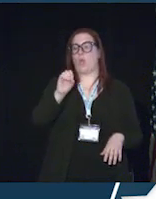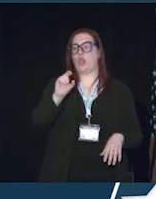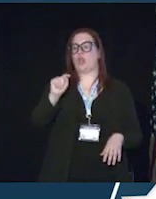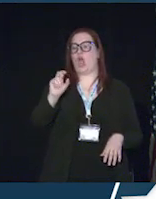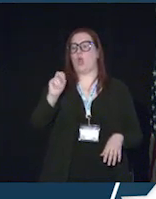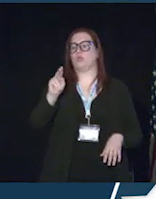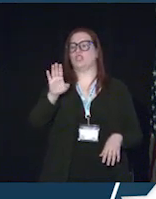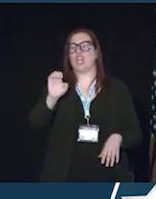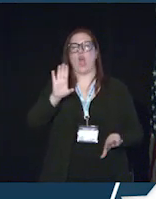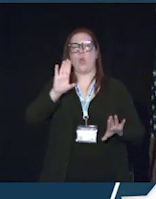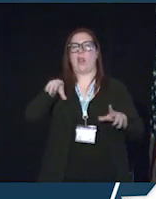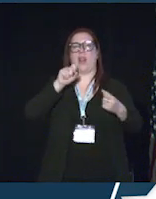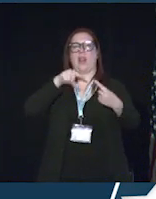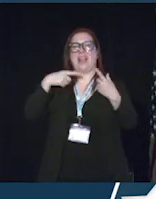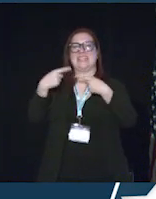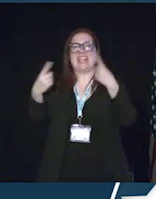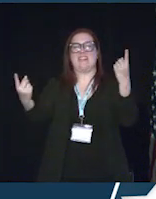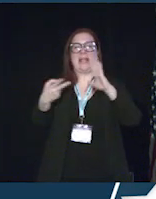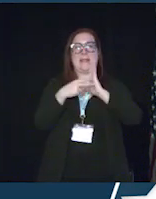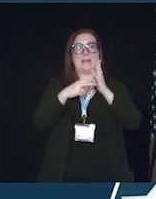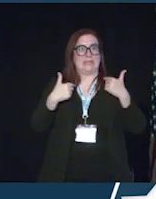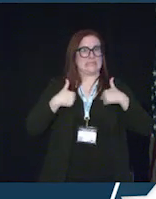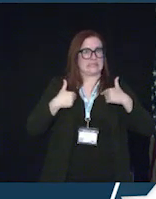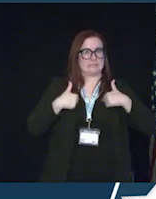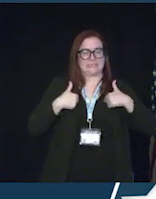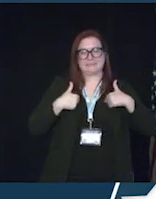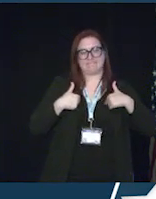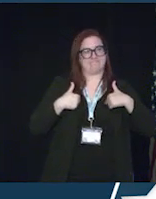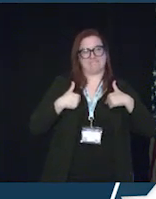differently. It means I couldn't,